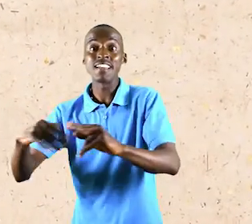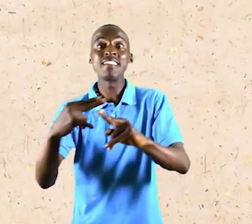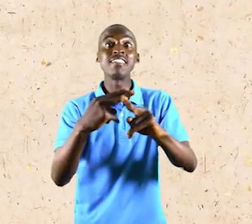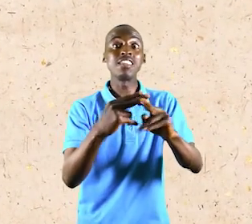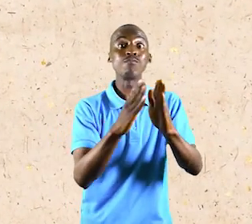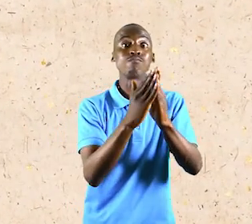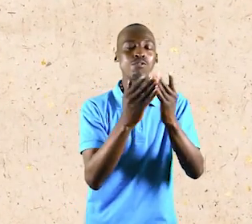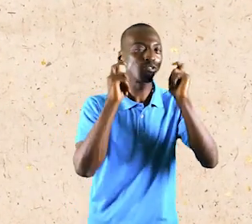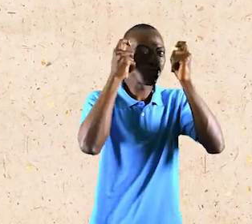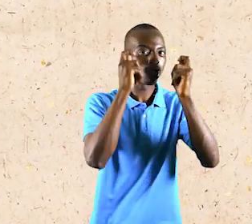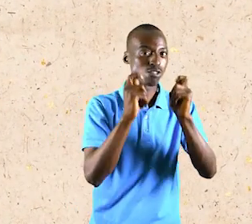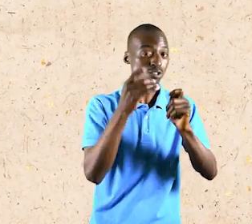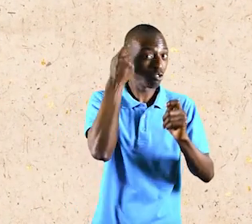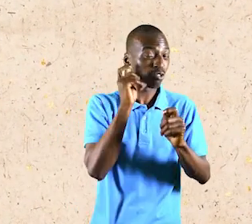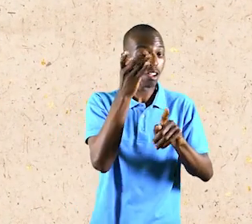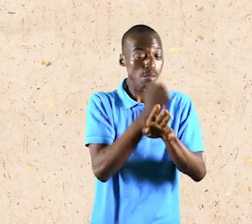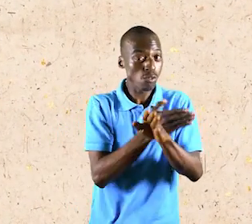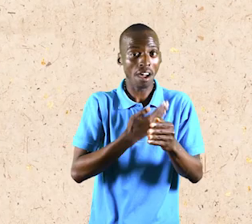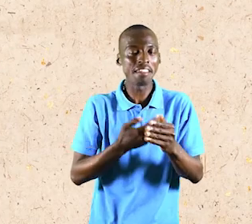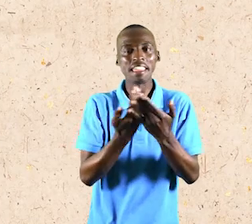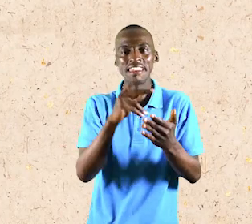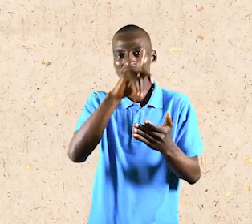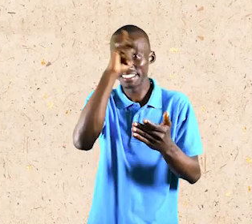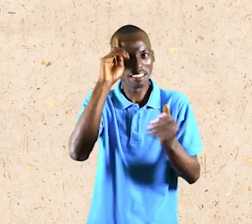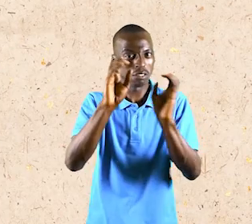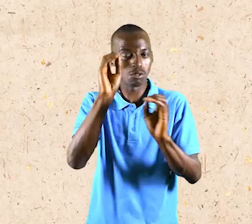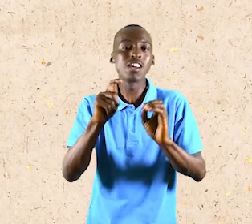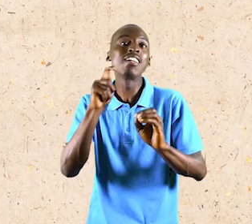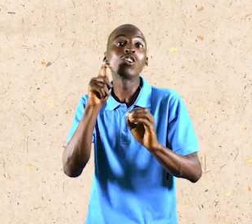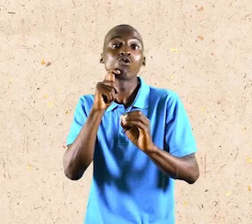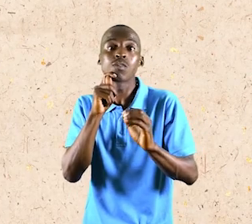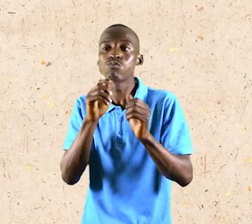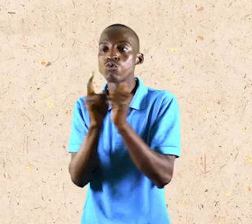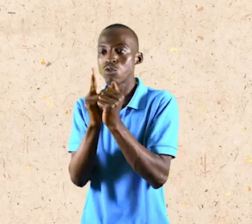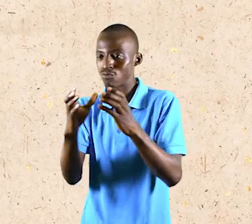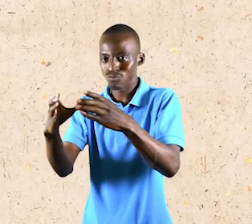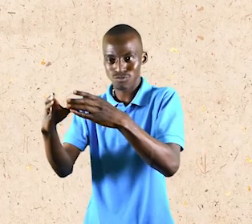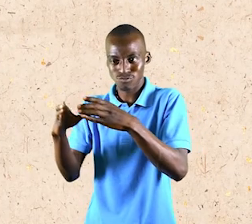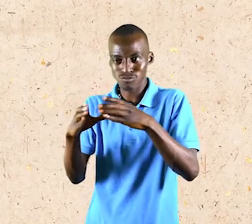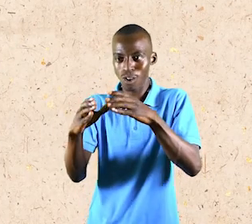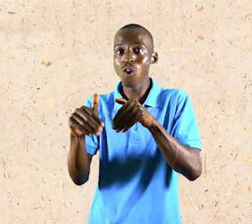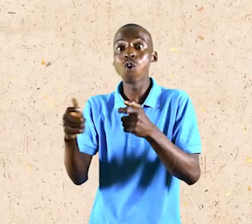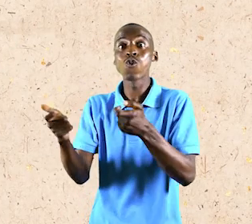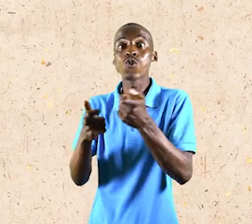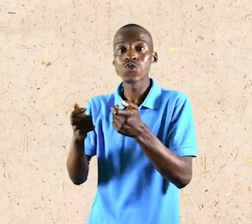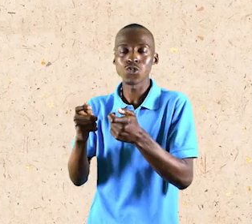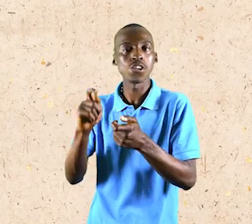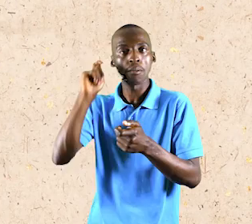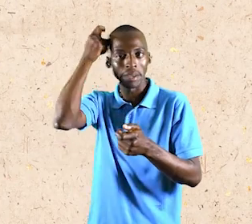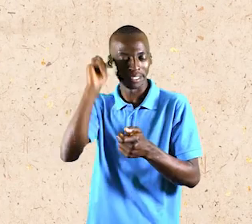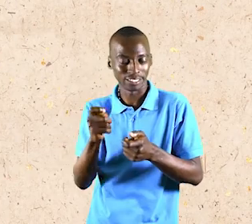leaders Israel had in this period. Before they had any kings, the tribes were all governed by these judges. Now, don't think